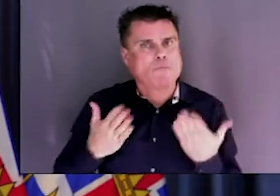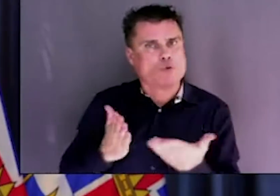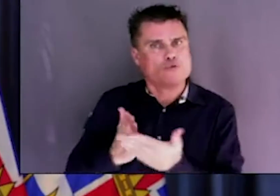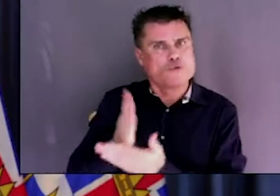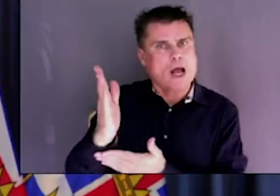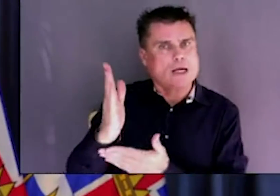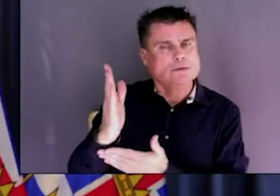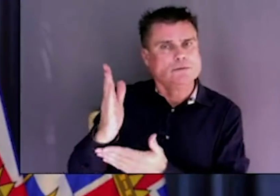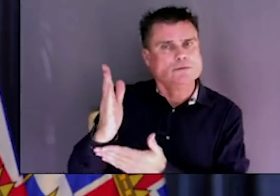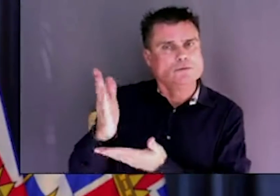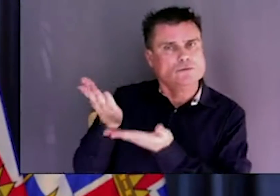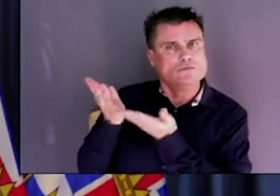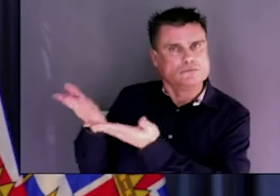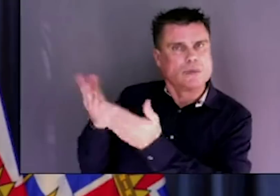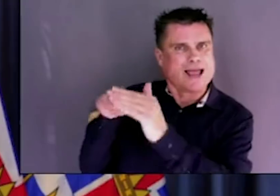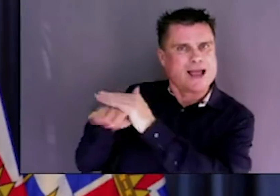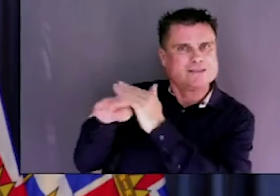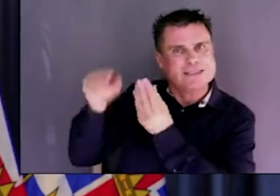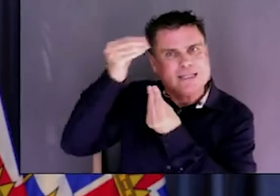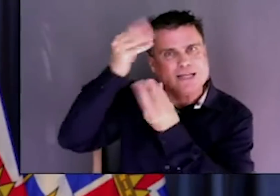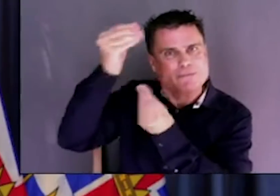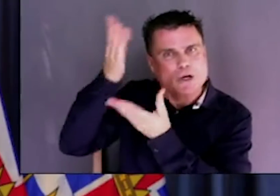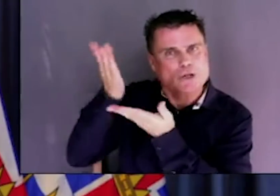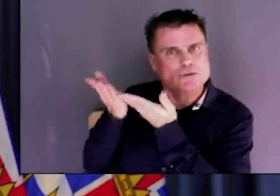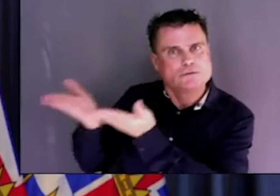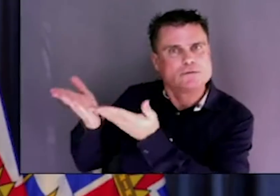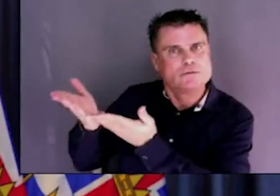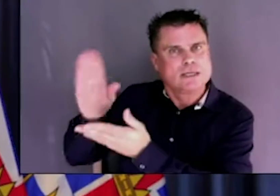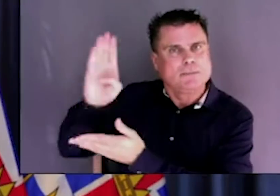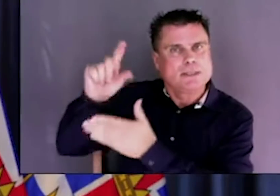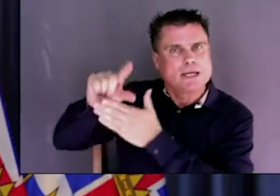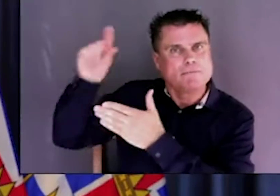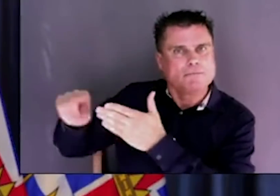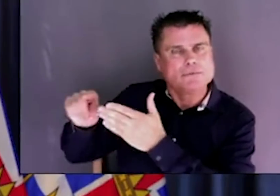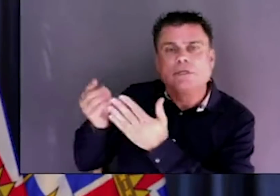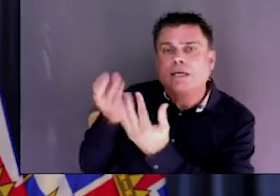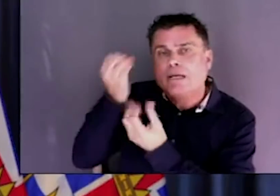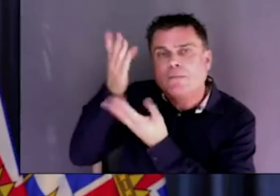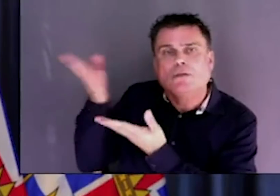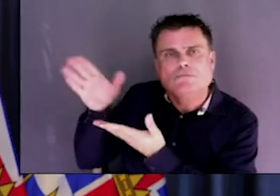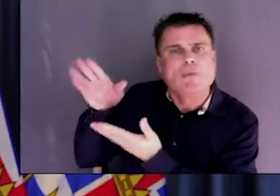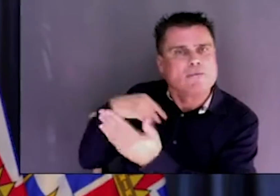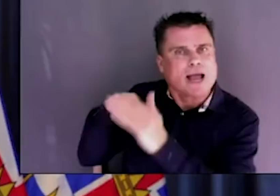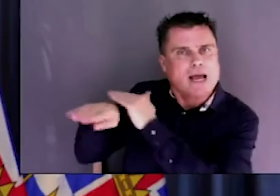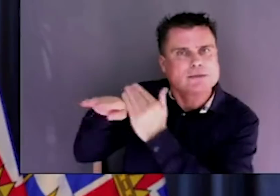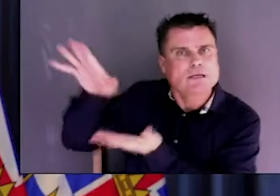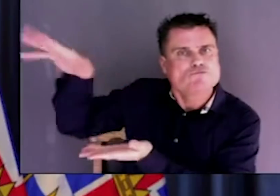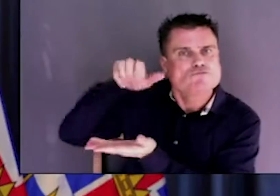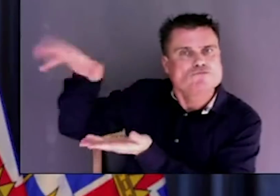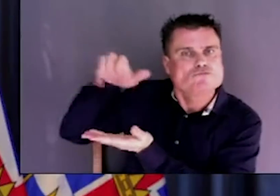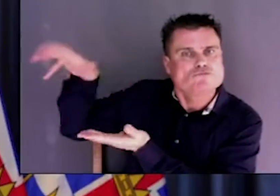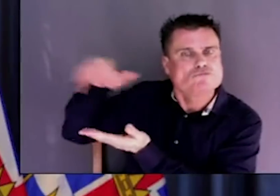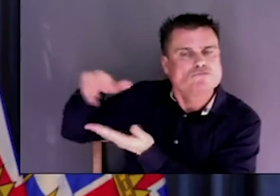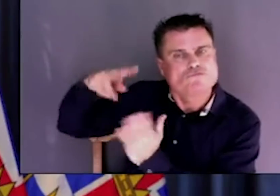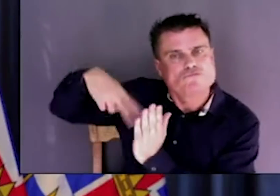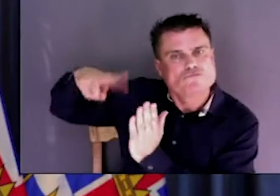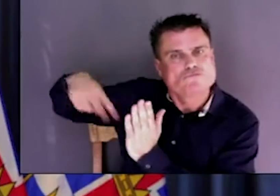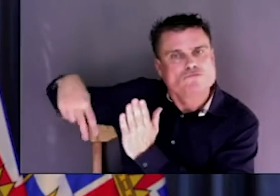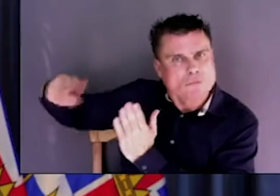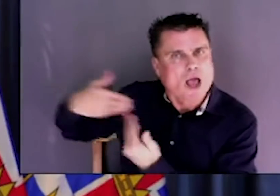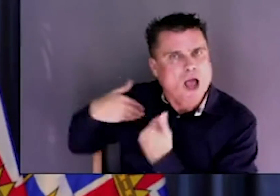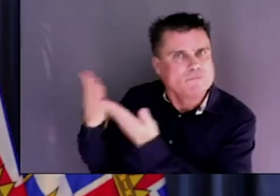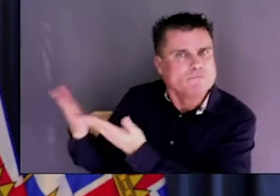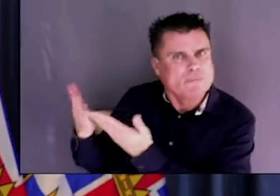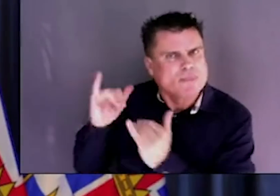that they can access information about programs and the delivery of those programs. That was the intent and the principles that were in place when